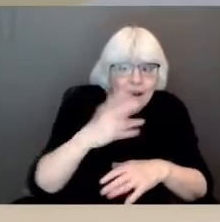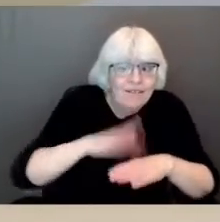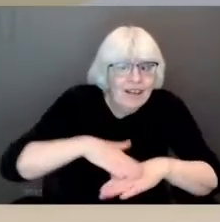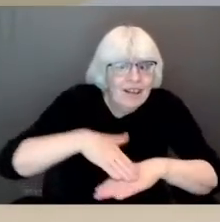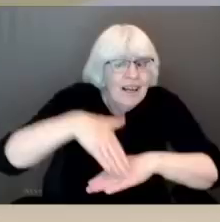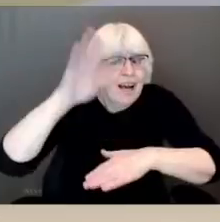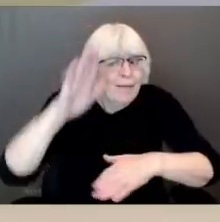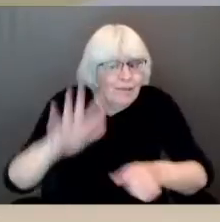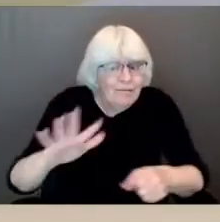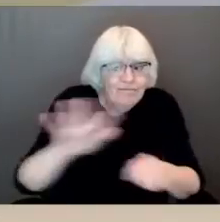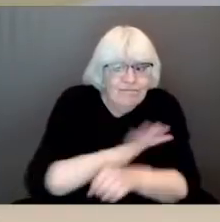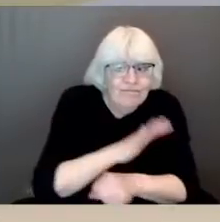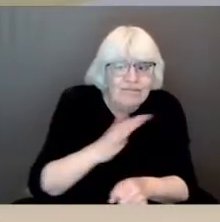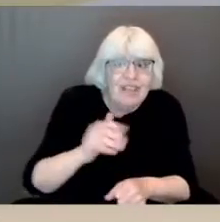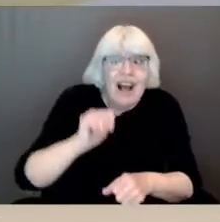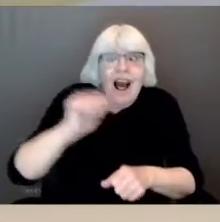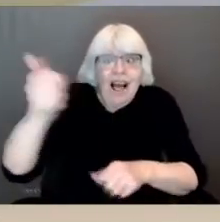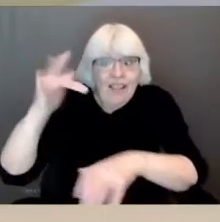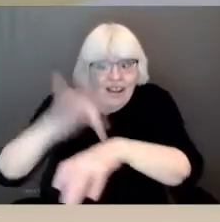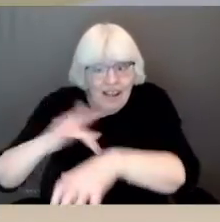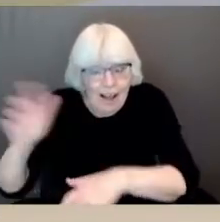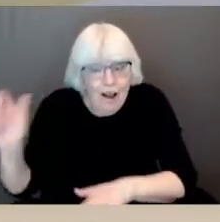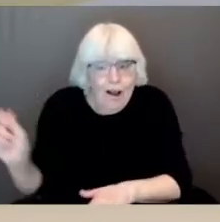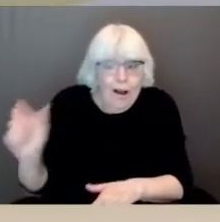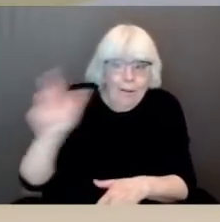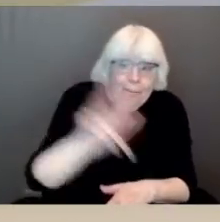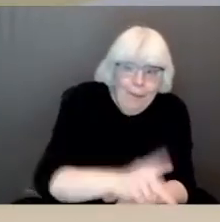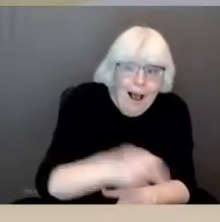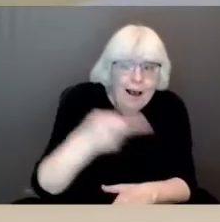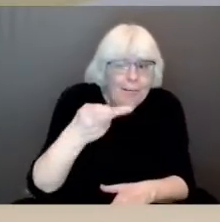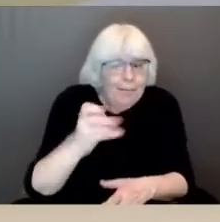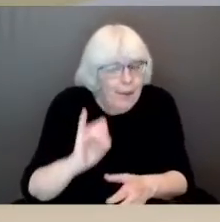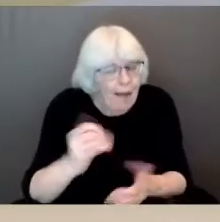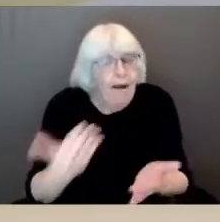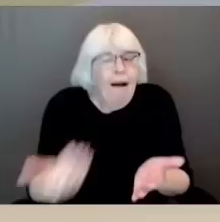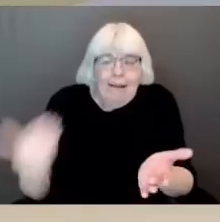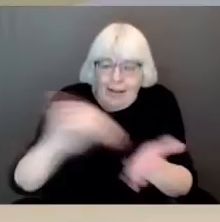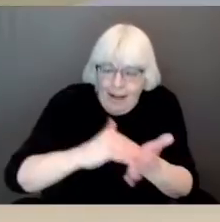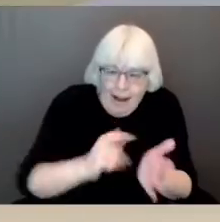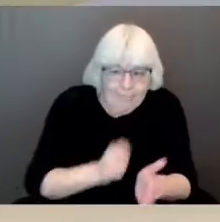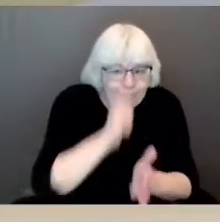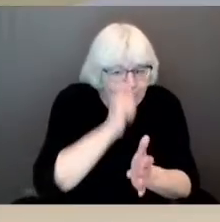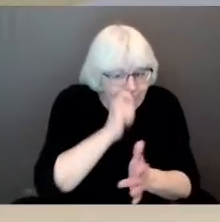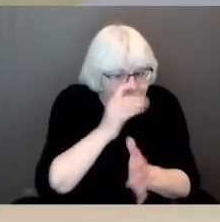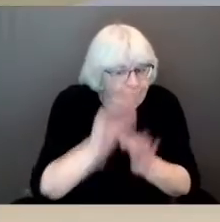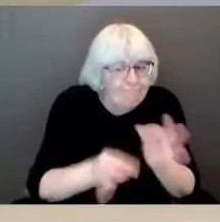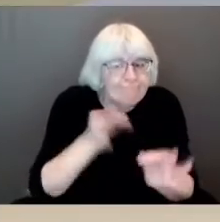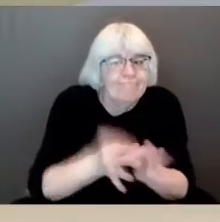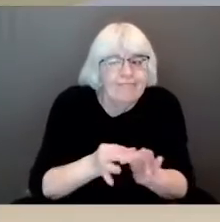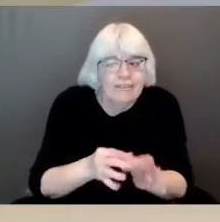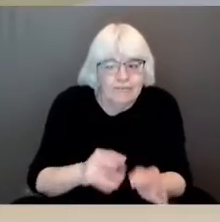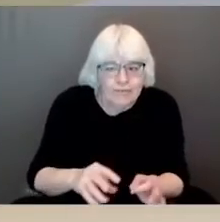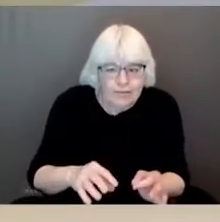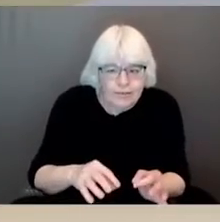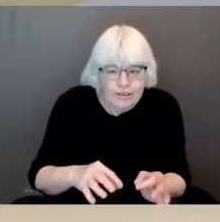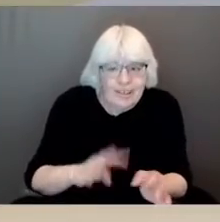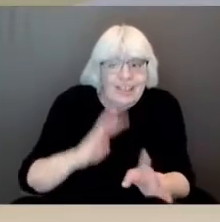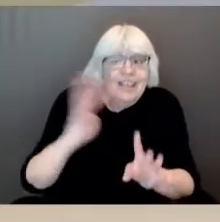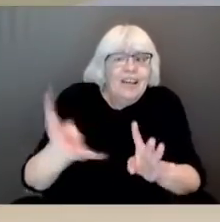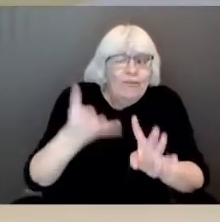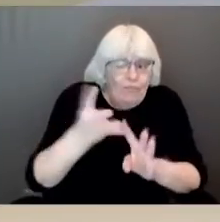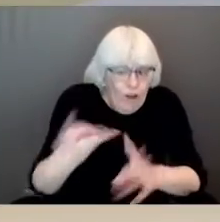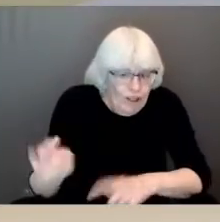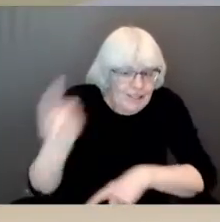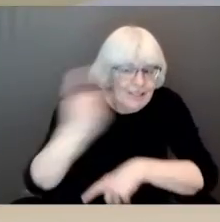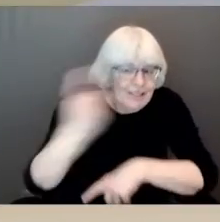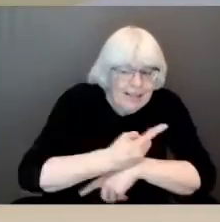tested on entry to the province, and then again between days 4 and 8. Children under the age of 12 who travel to another